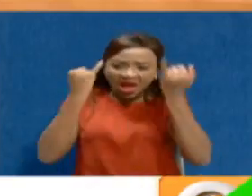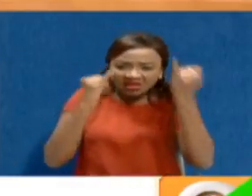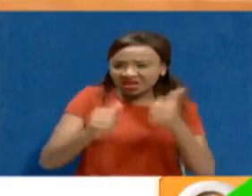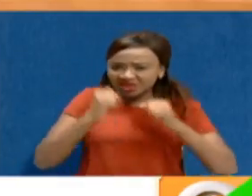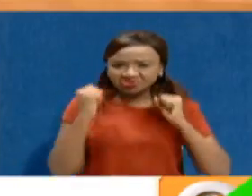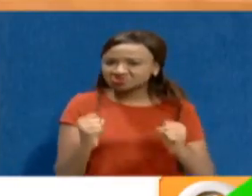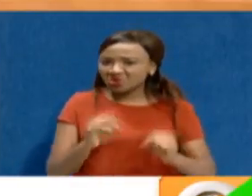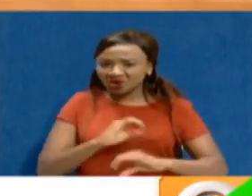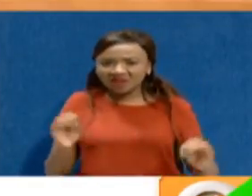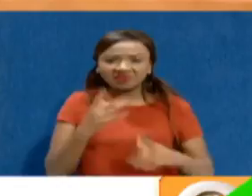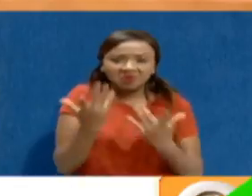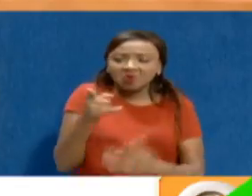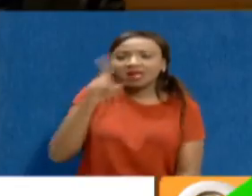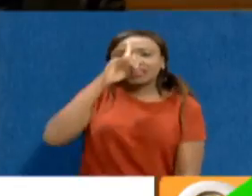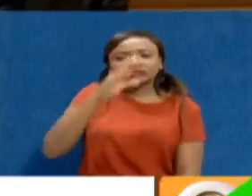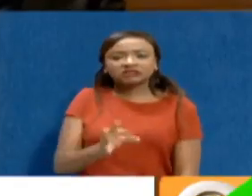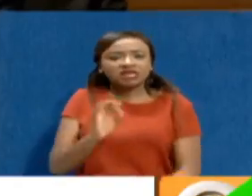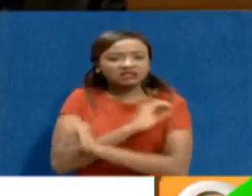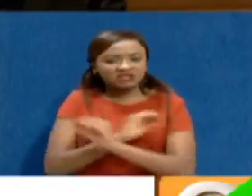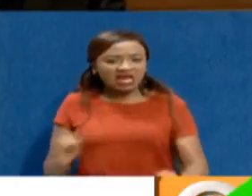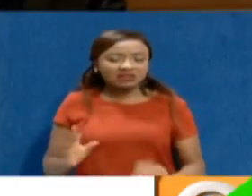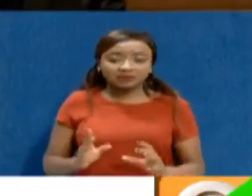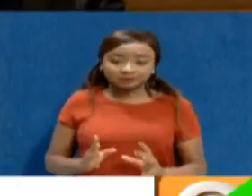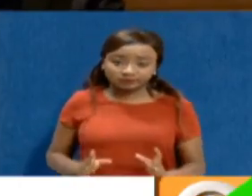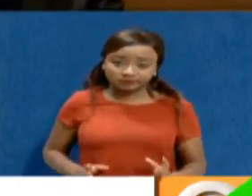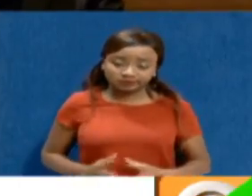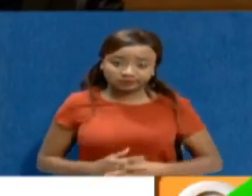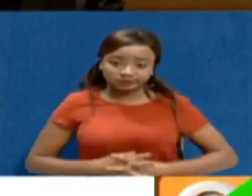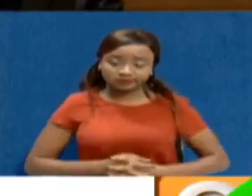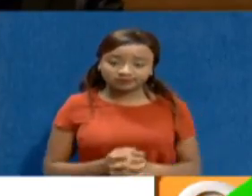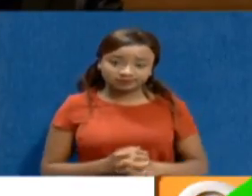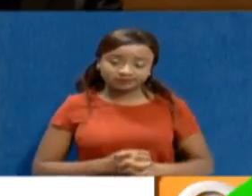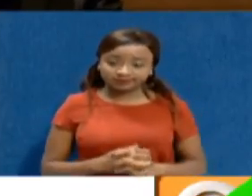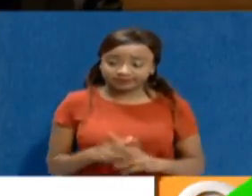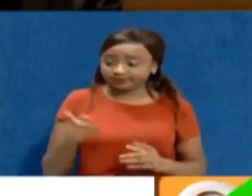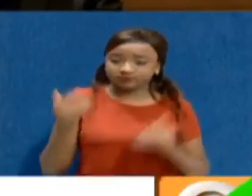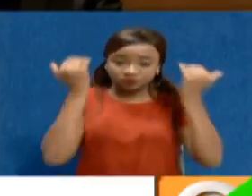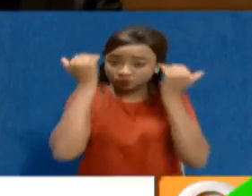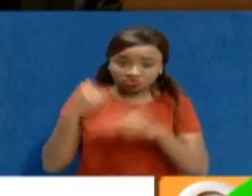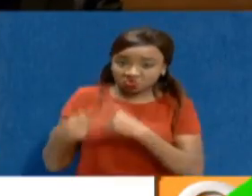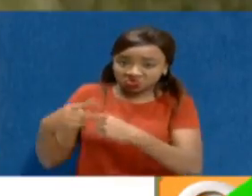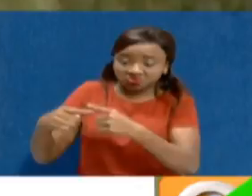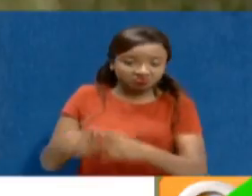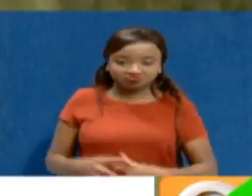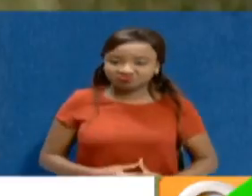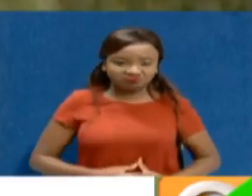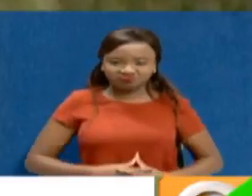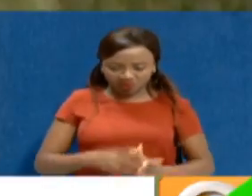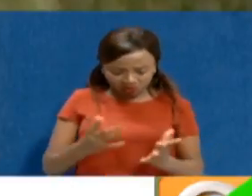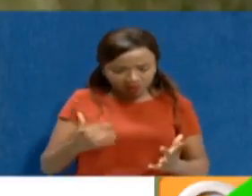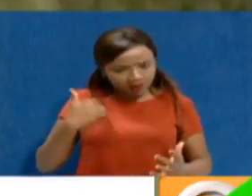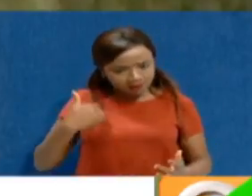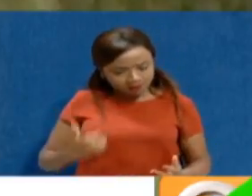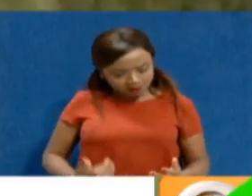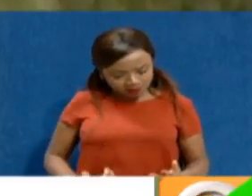ideas or is not a serious, you know, judge of repute, the judiciary won't to go far. I expect